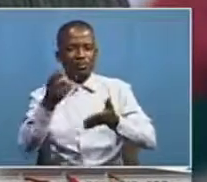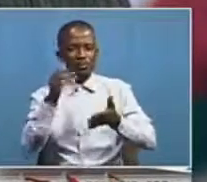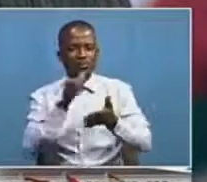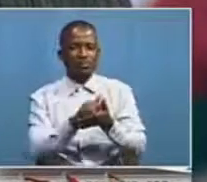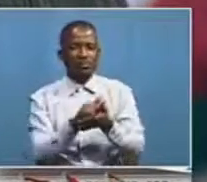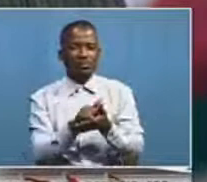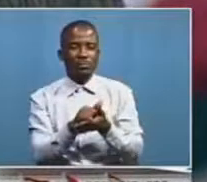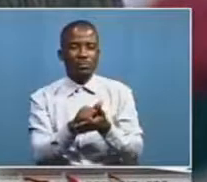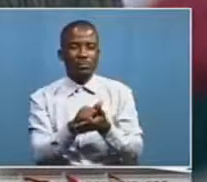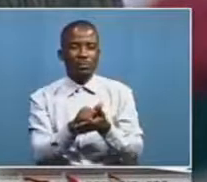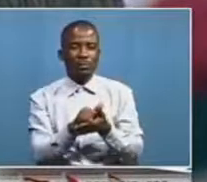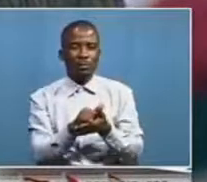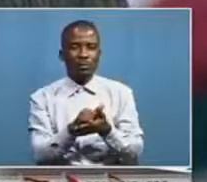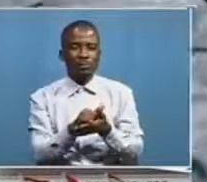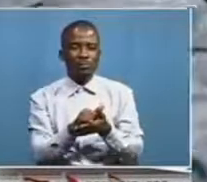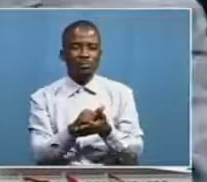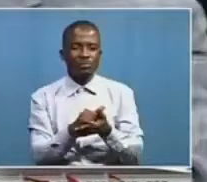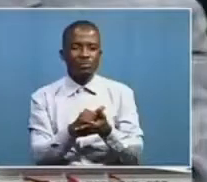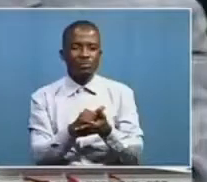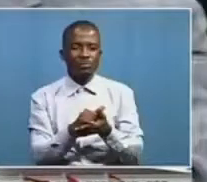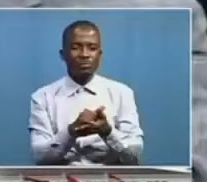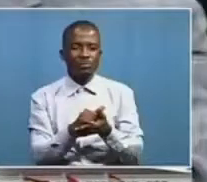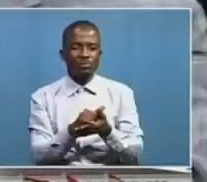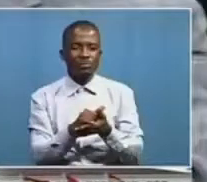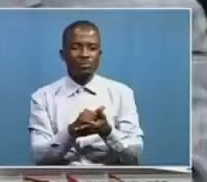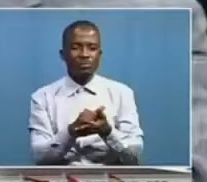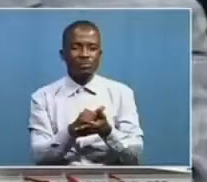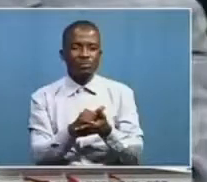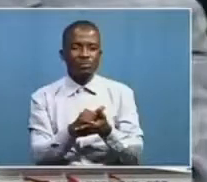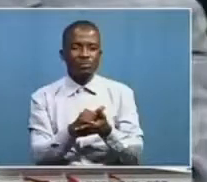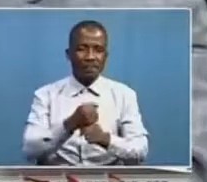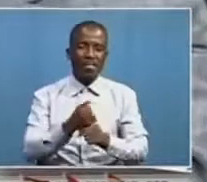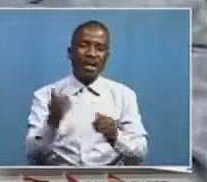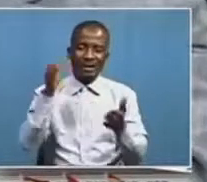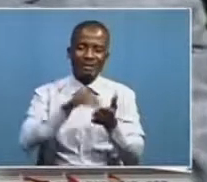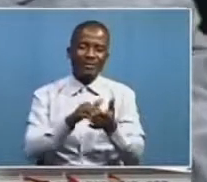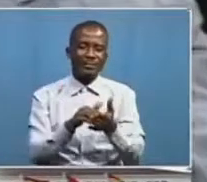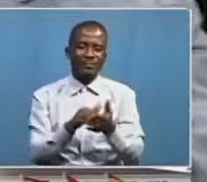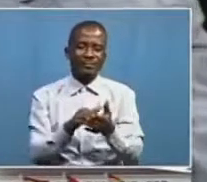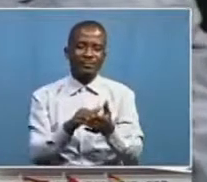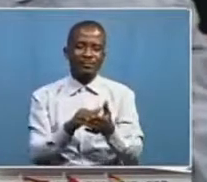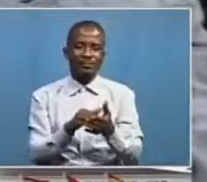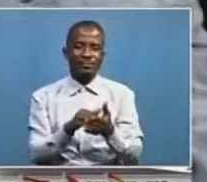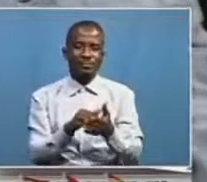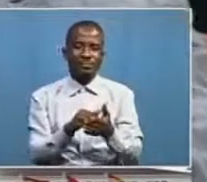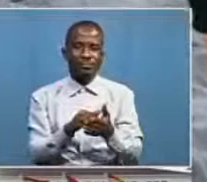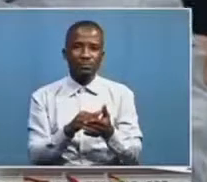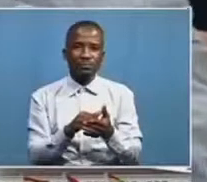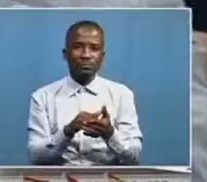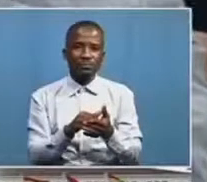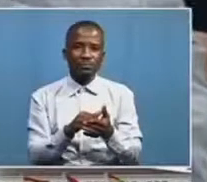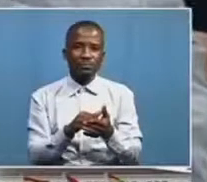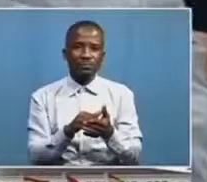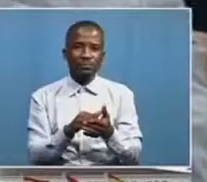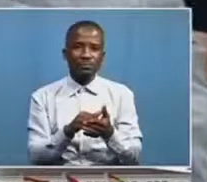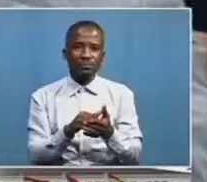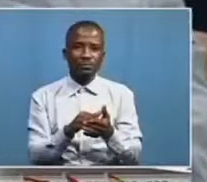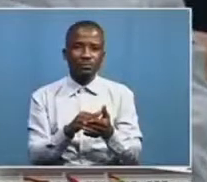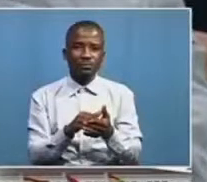9, and 10 of the petition, which are reproduced as follows. Quote 6. Purporting to declare the